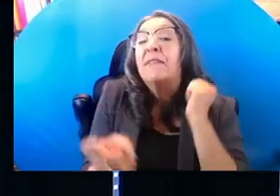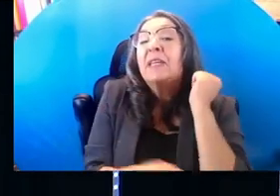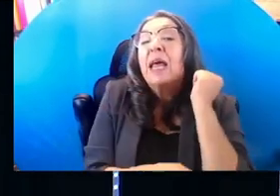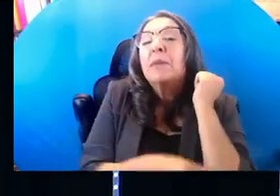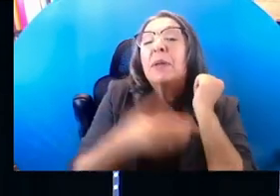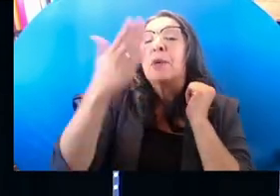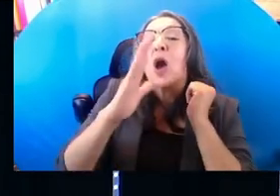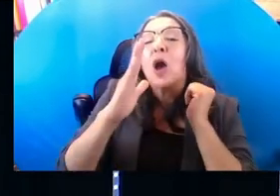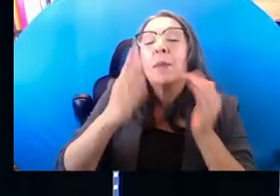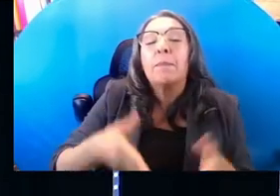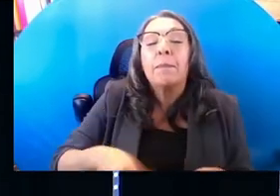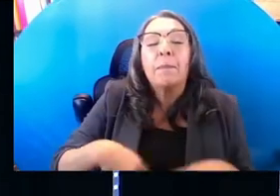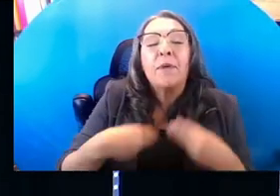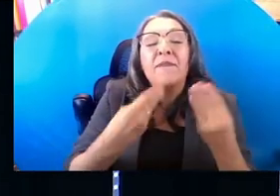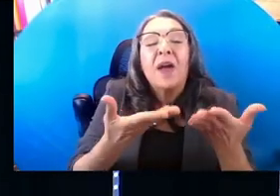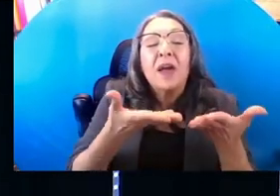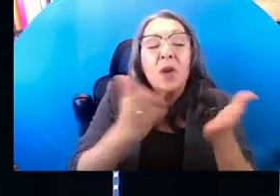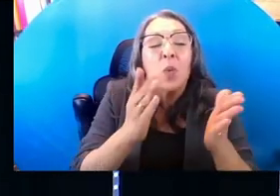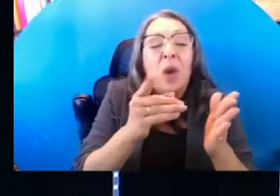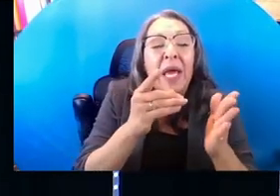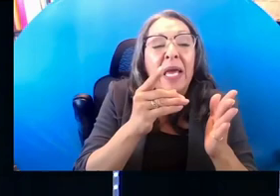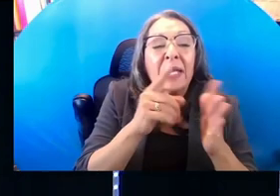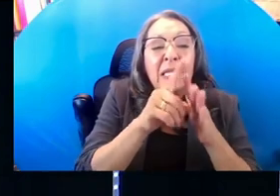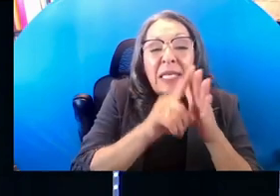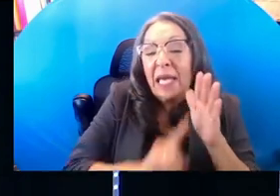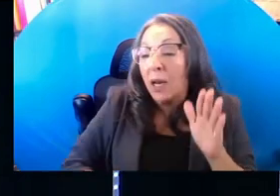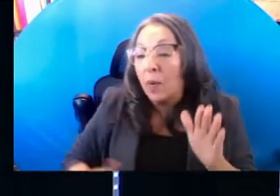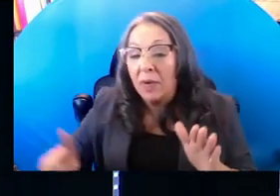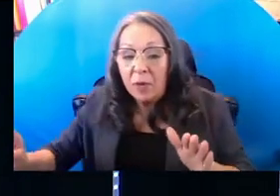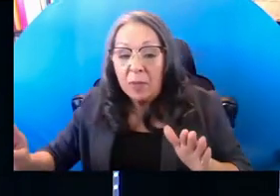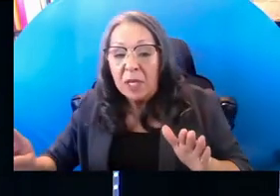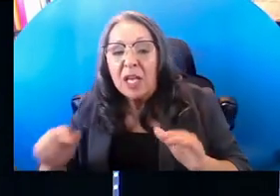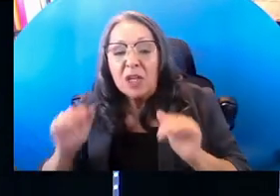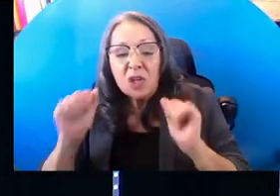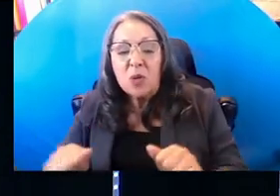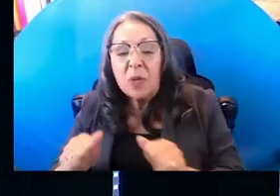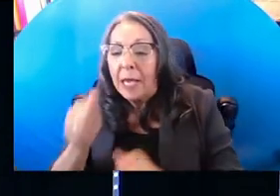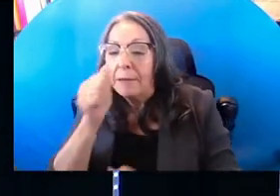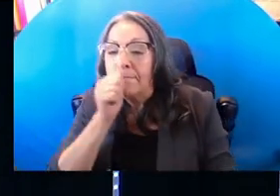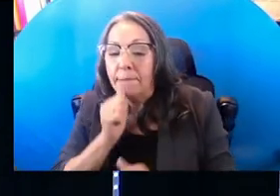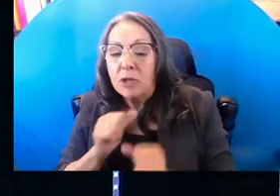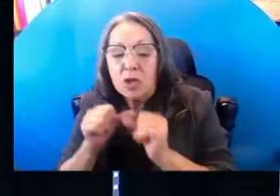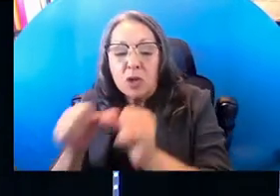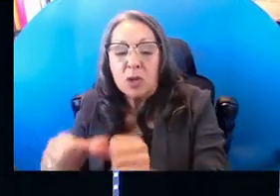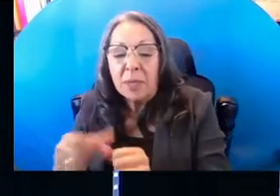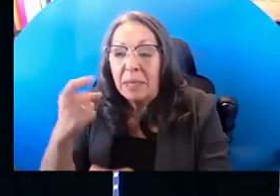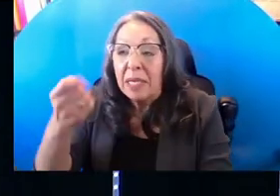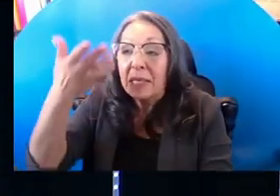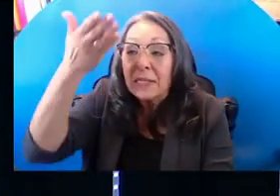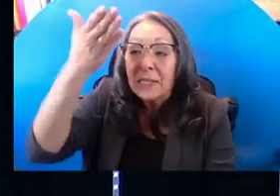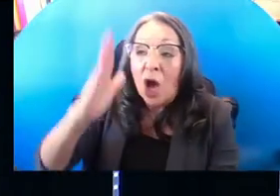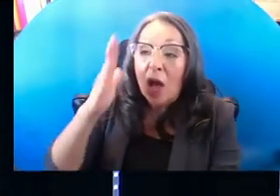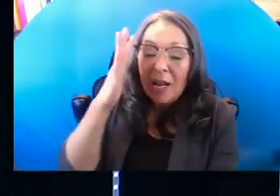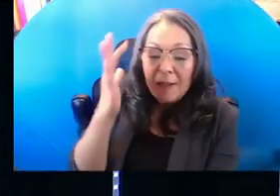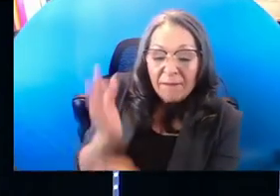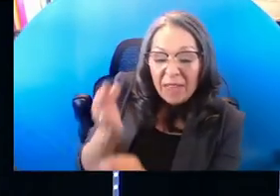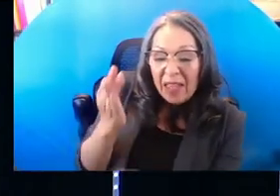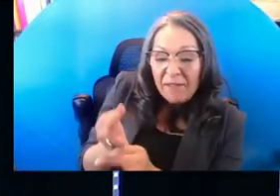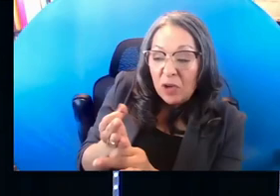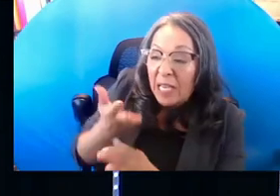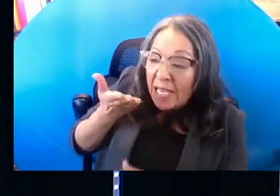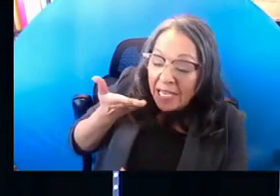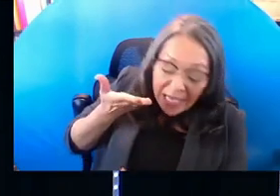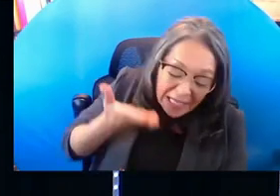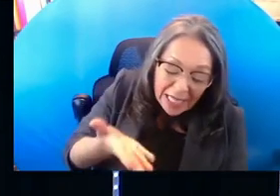so that you can endure it. God is faithful. God is there in the midst of